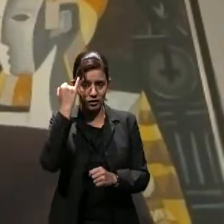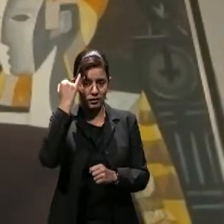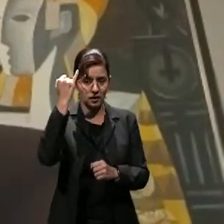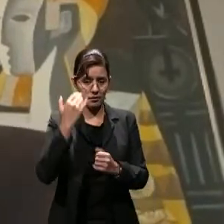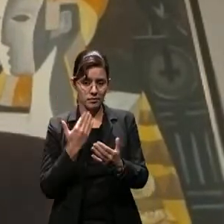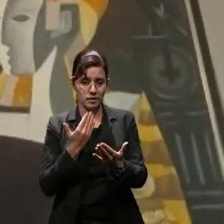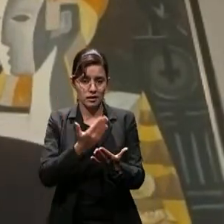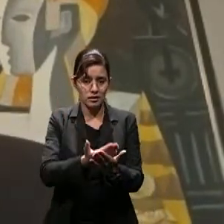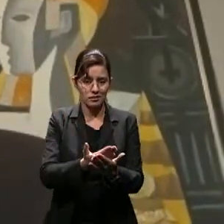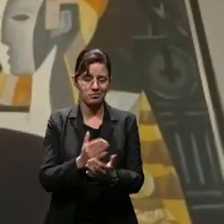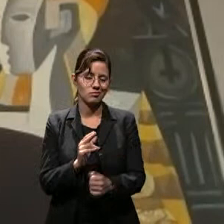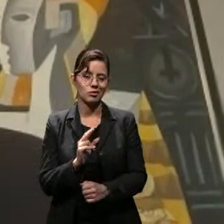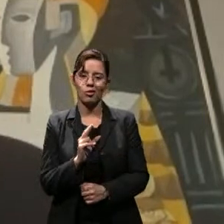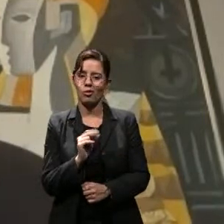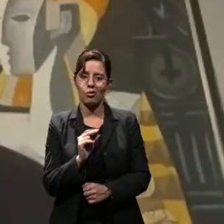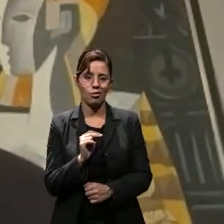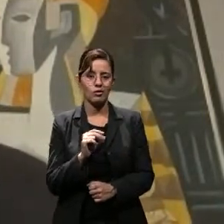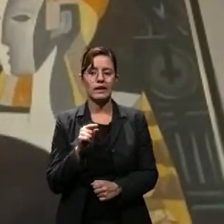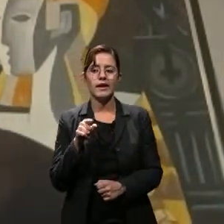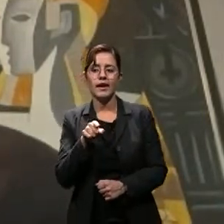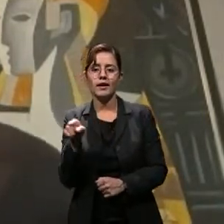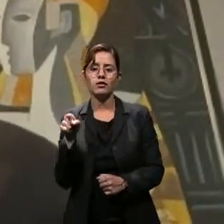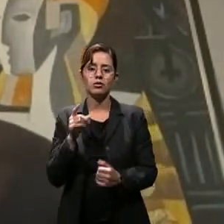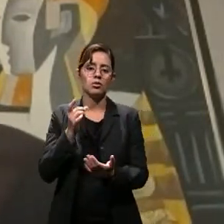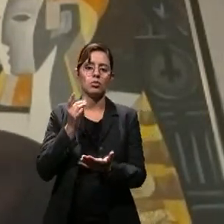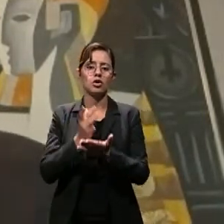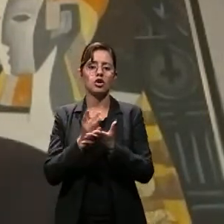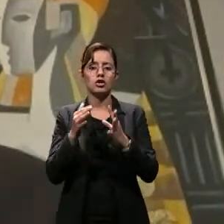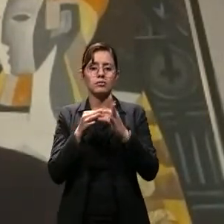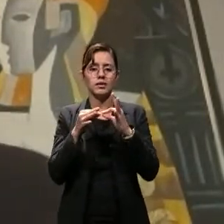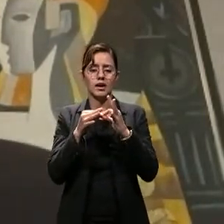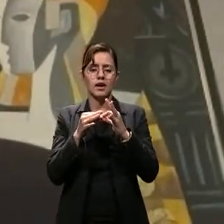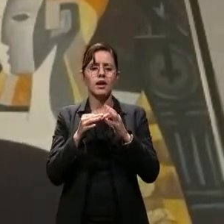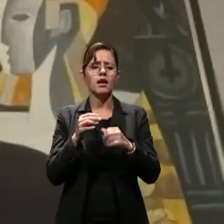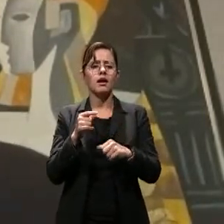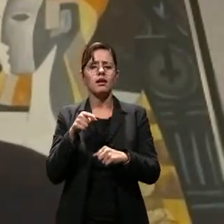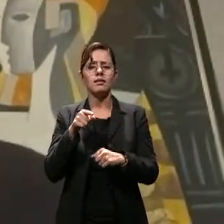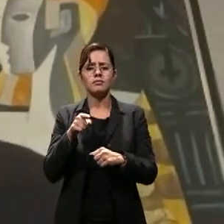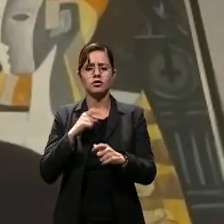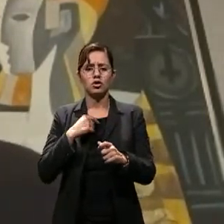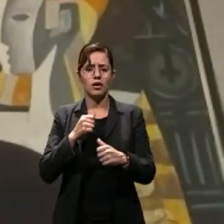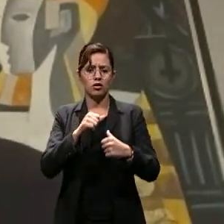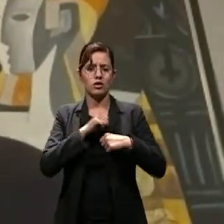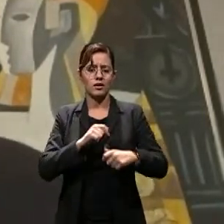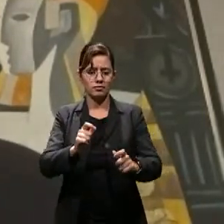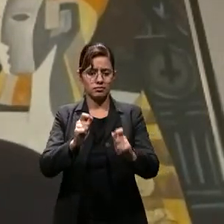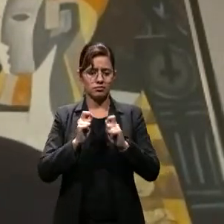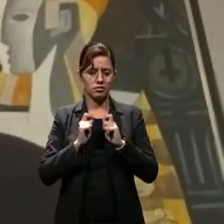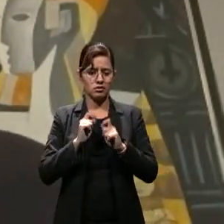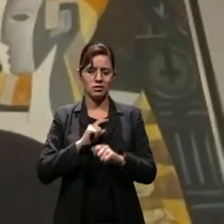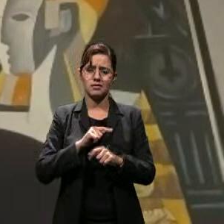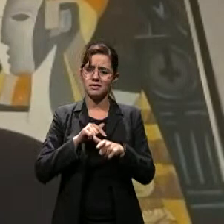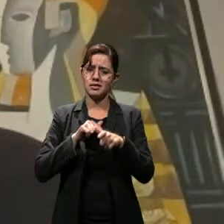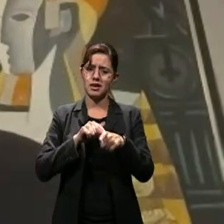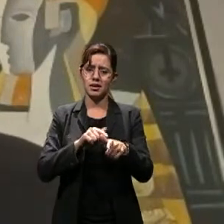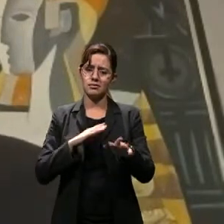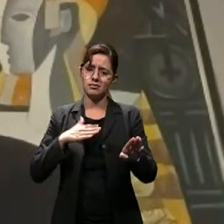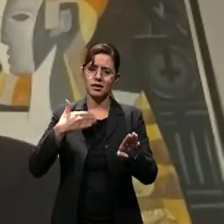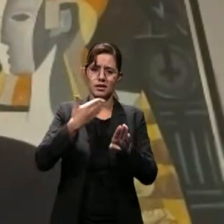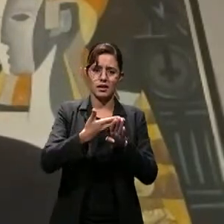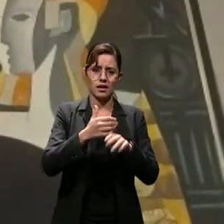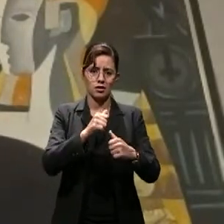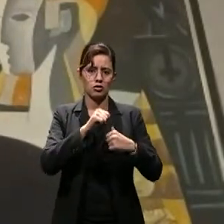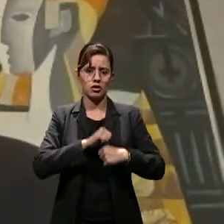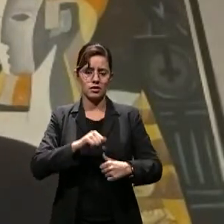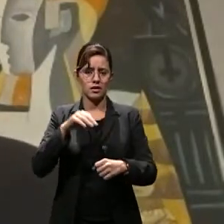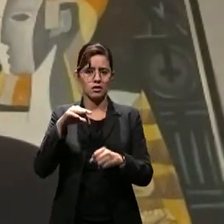being proposed when we talk about these narratives of fraud and power and in the electoral institutions. That